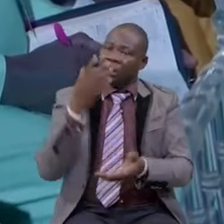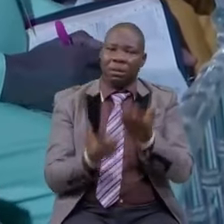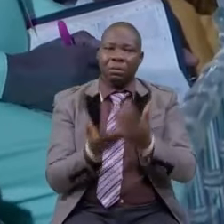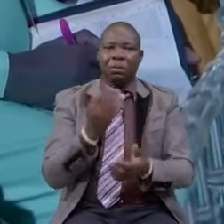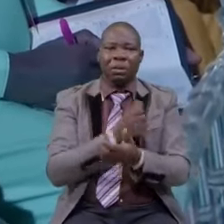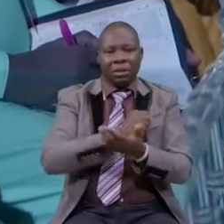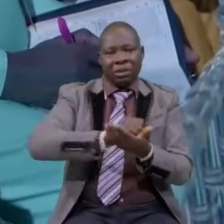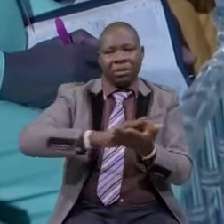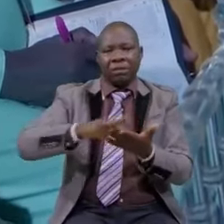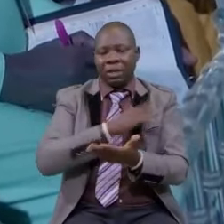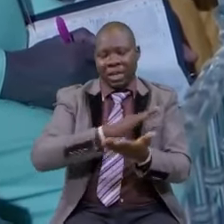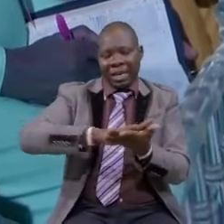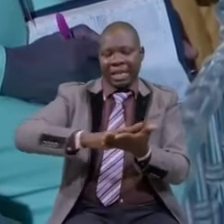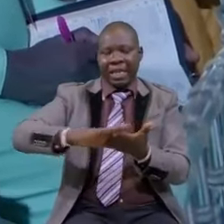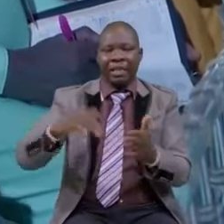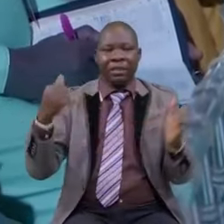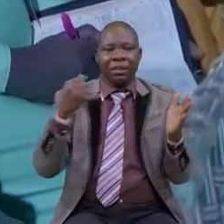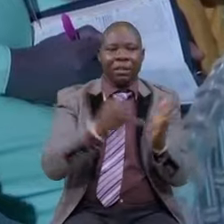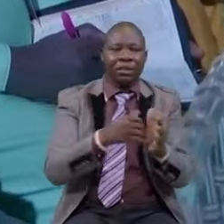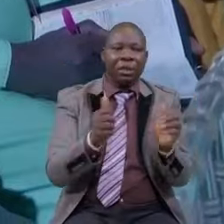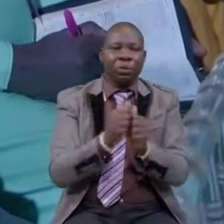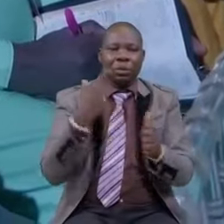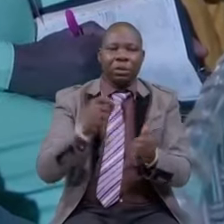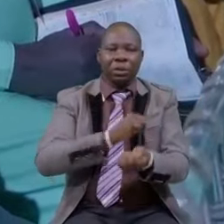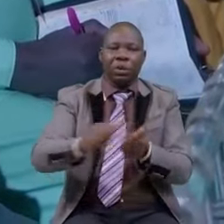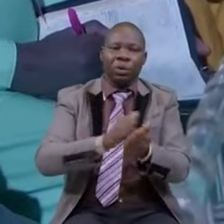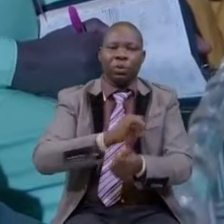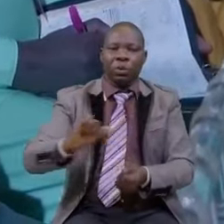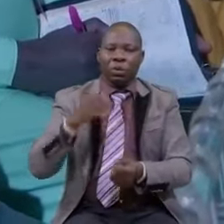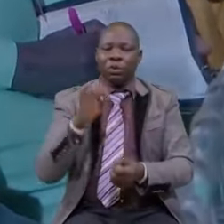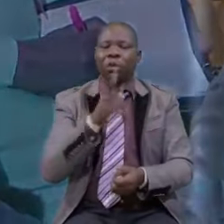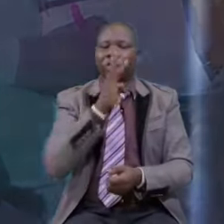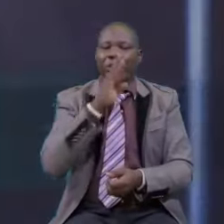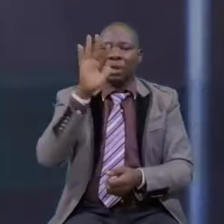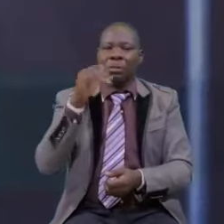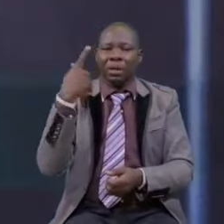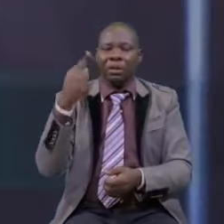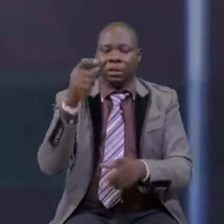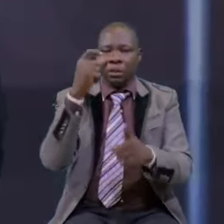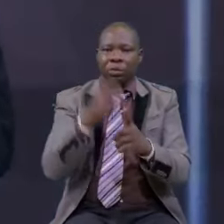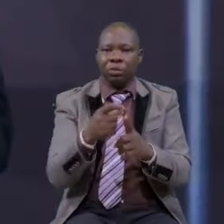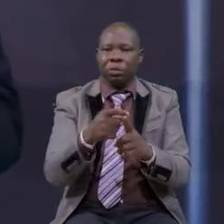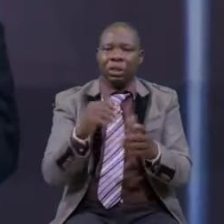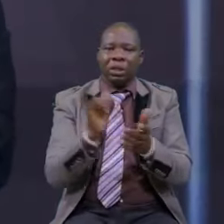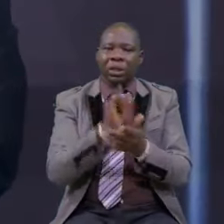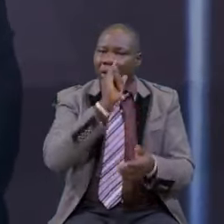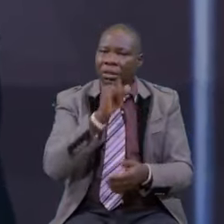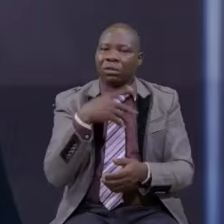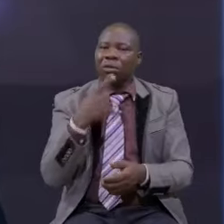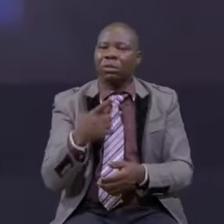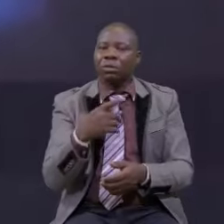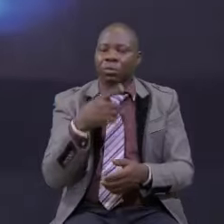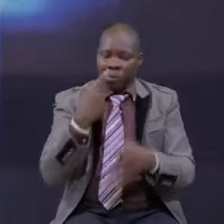cleanse it with the washing of water by the word. That's what the word does.